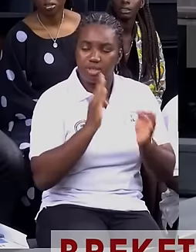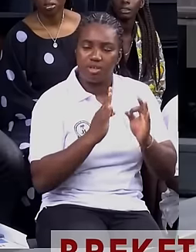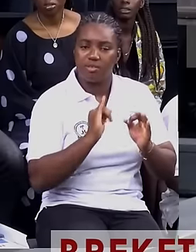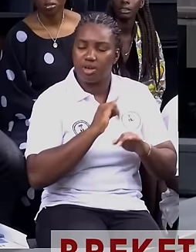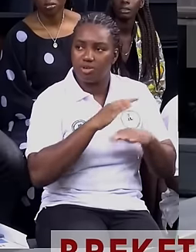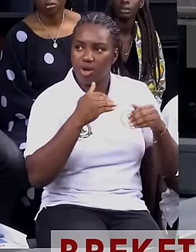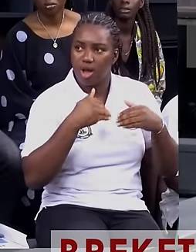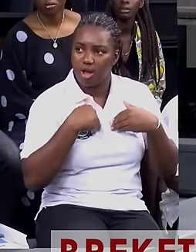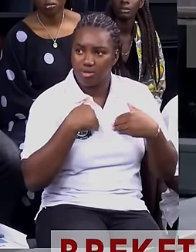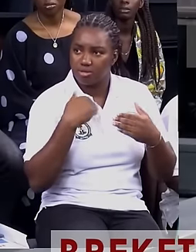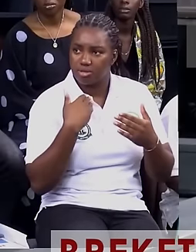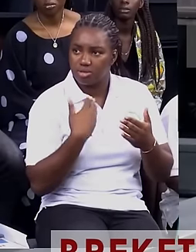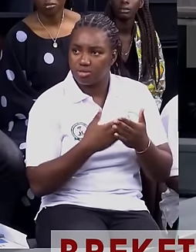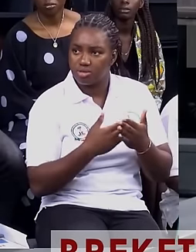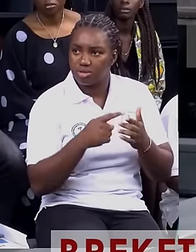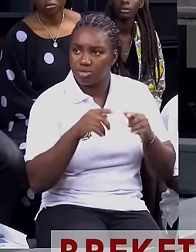manager said. In Abuja now.